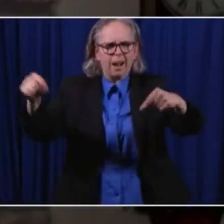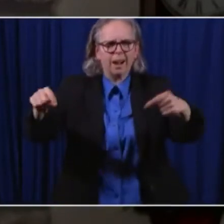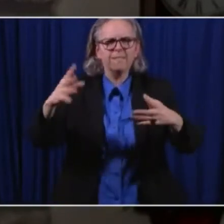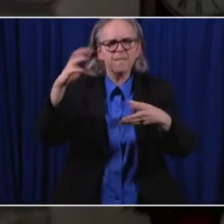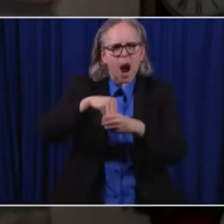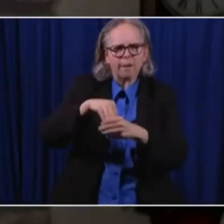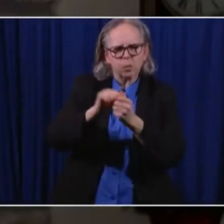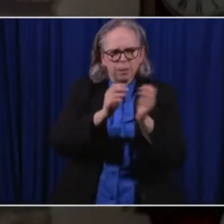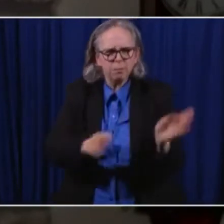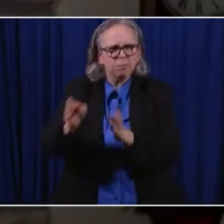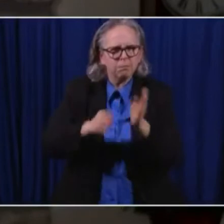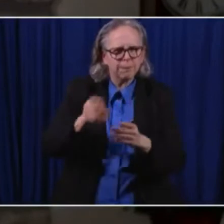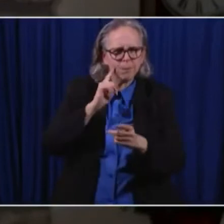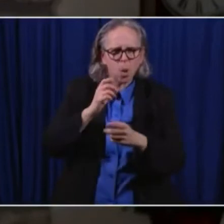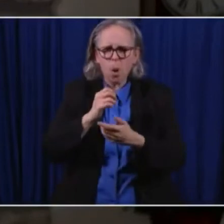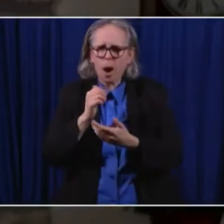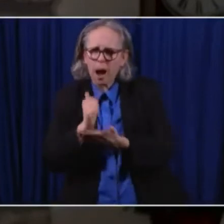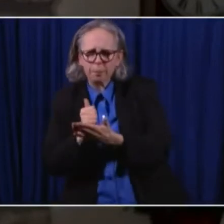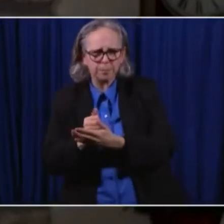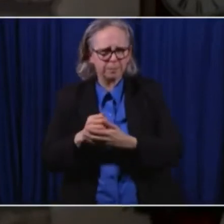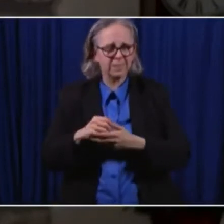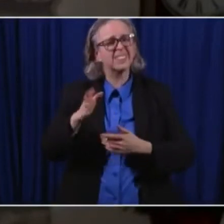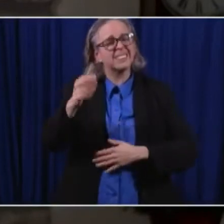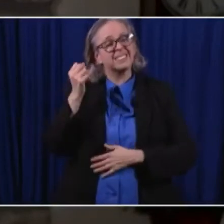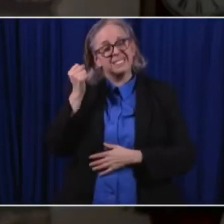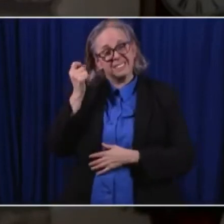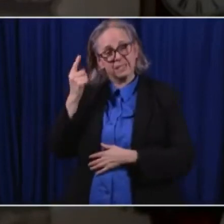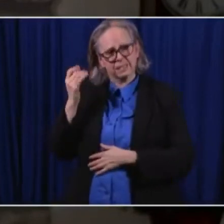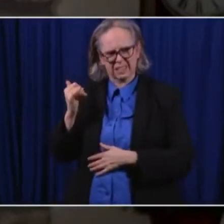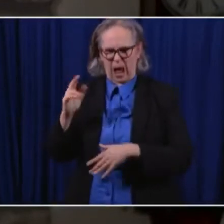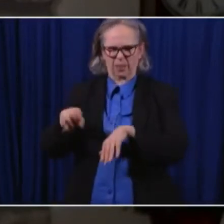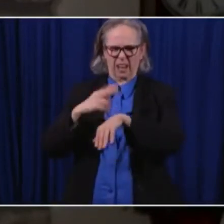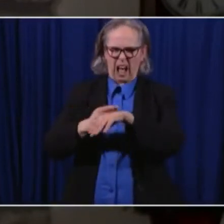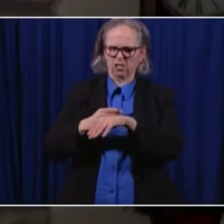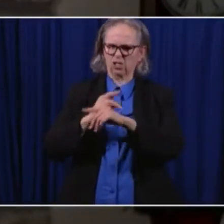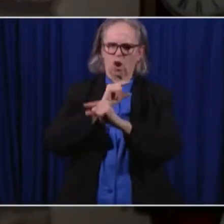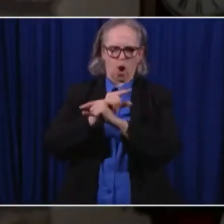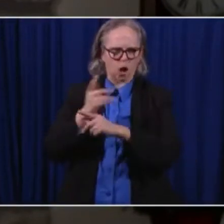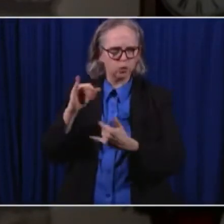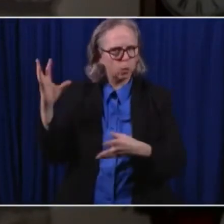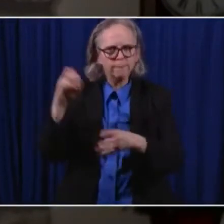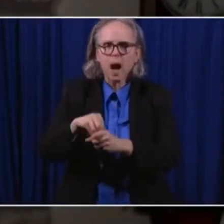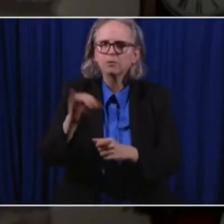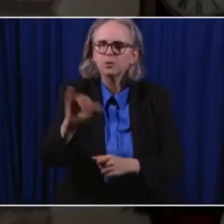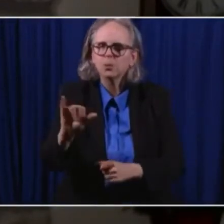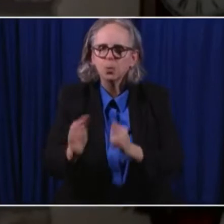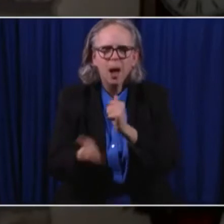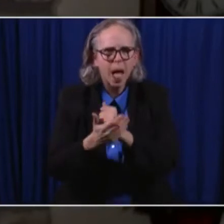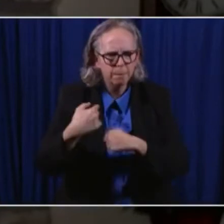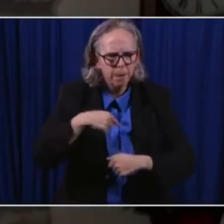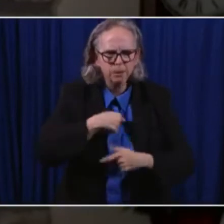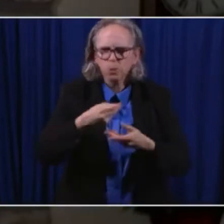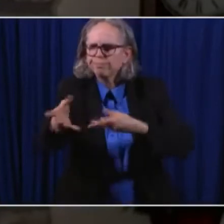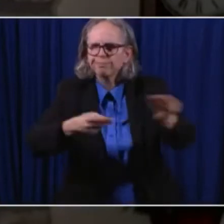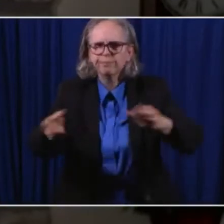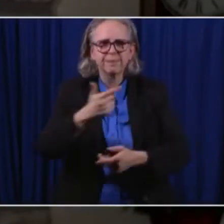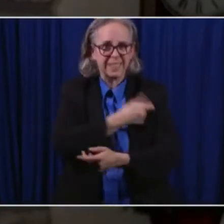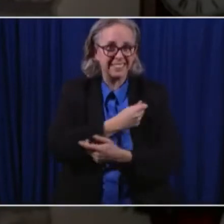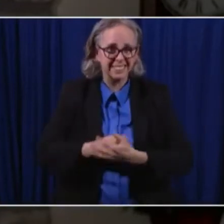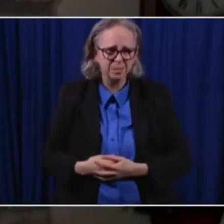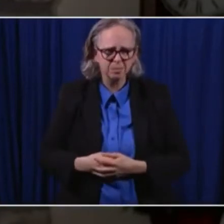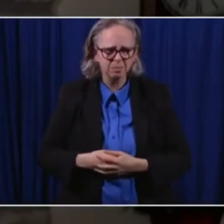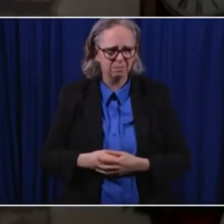We also now have the National Guard that they will be helping to get some of these vaccines out as well. So really has not changed any